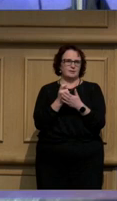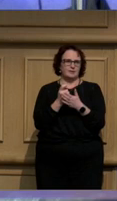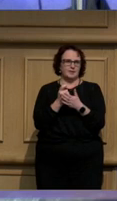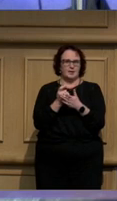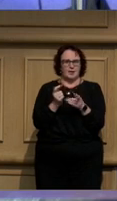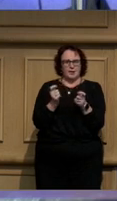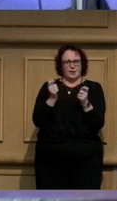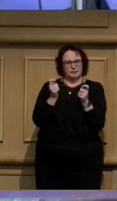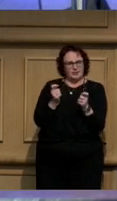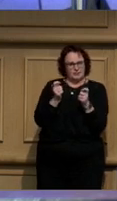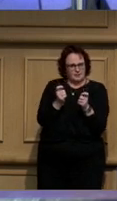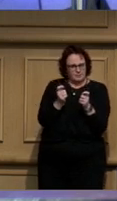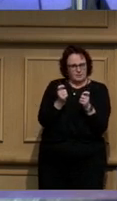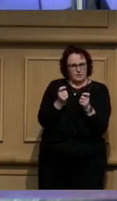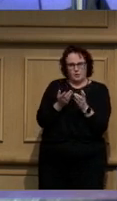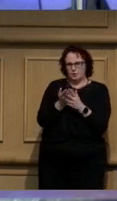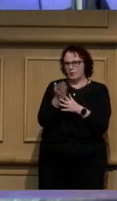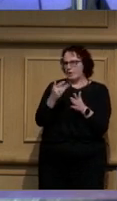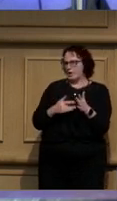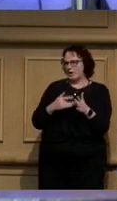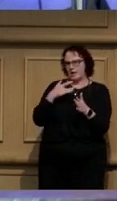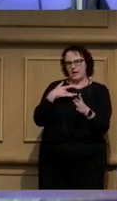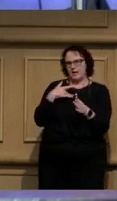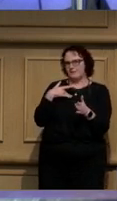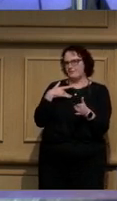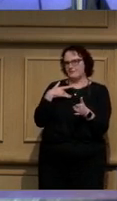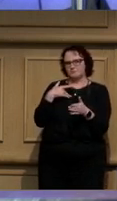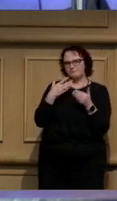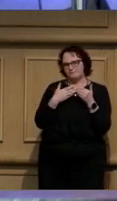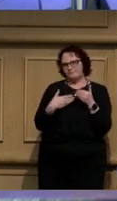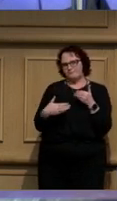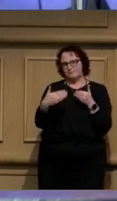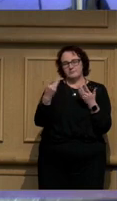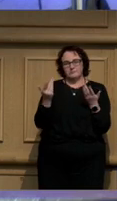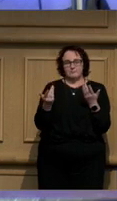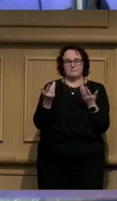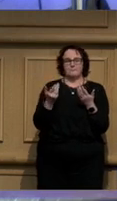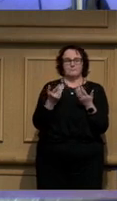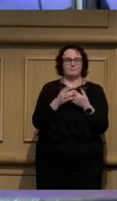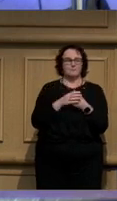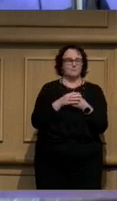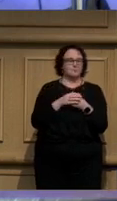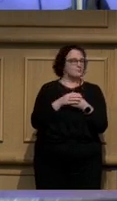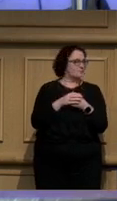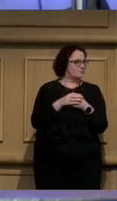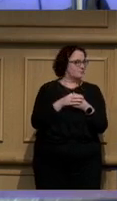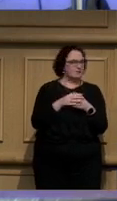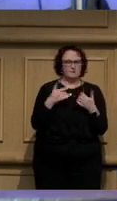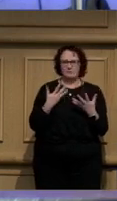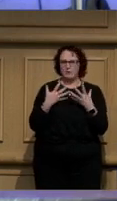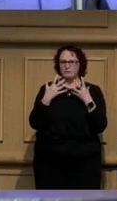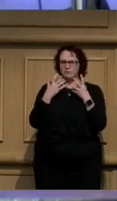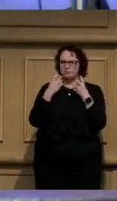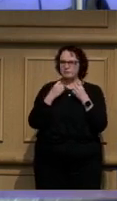apprentices in one sense all our lives. Mm-hmm. So I don't know if that has put a huge damper on the